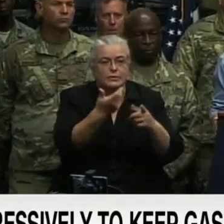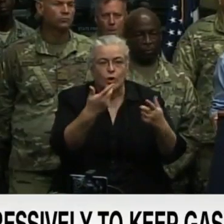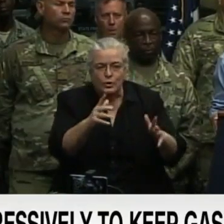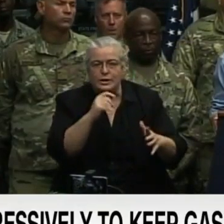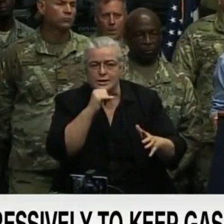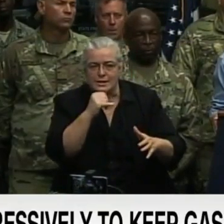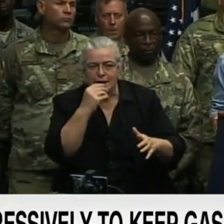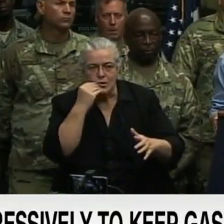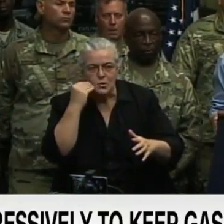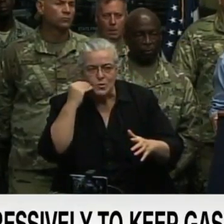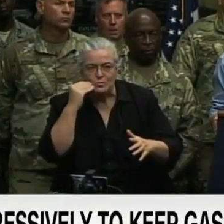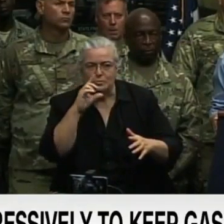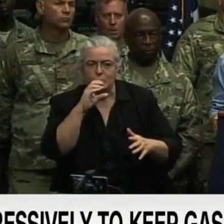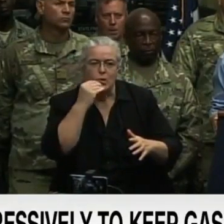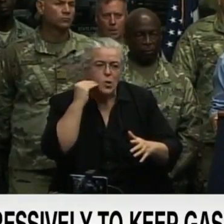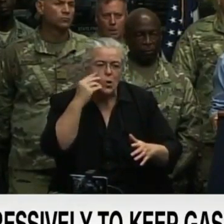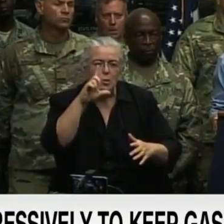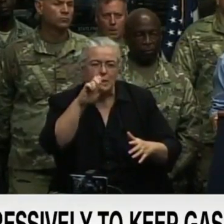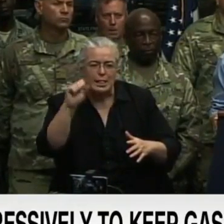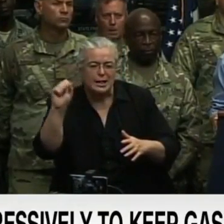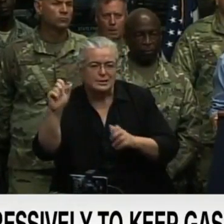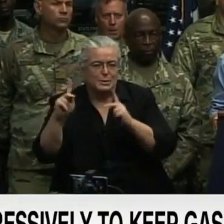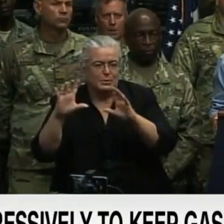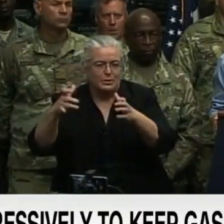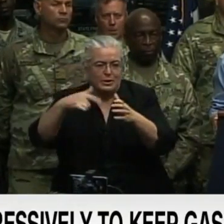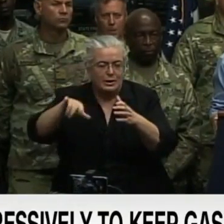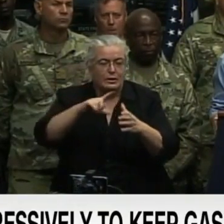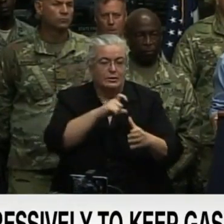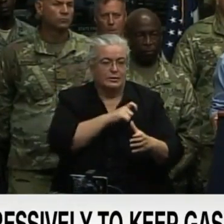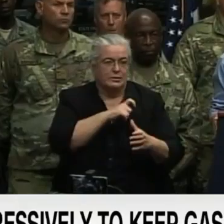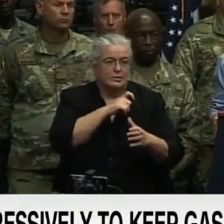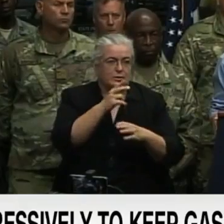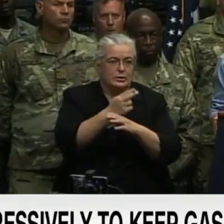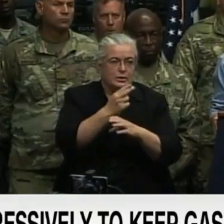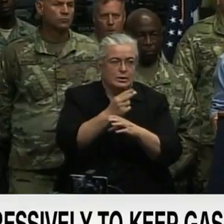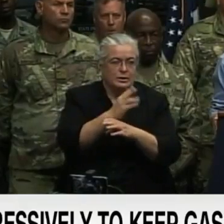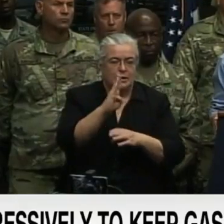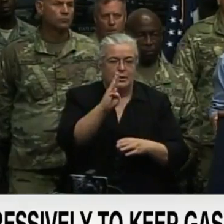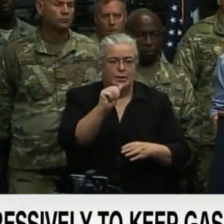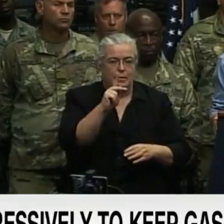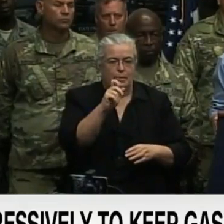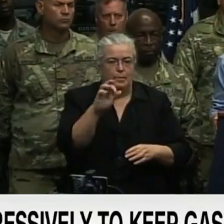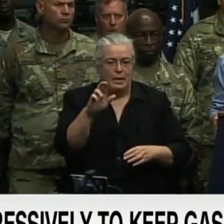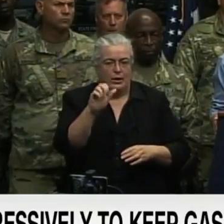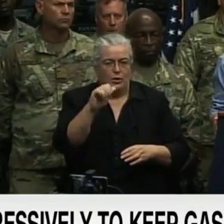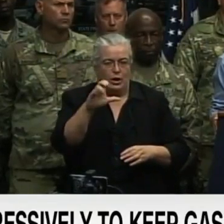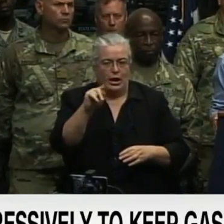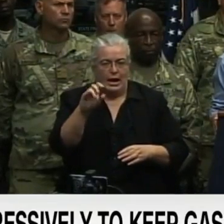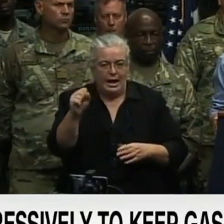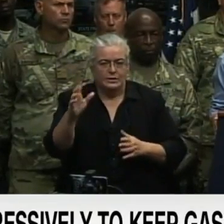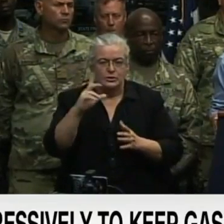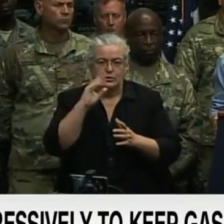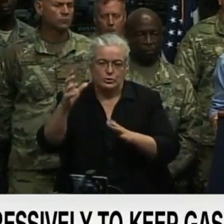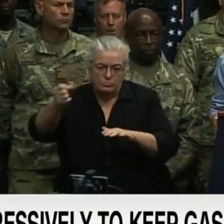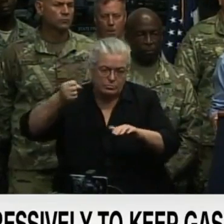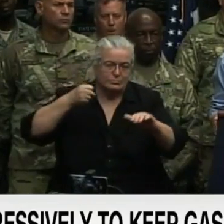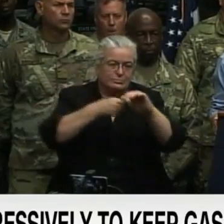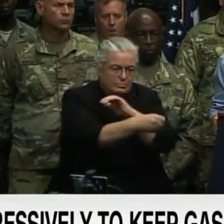areas? I read something that law enforcement is using Baker Acts to get some of these people off the street in some